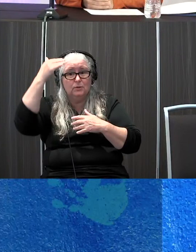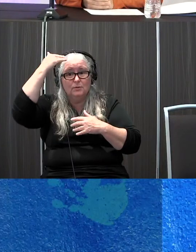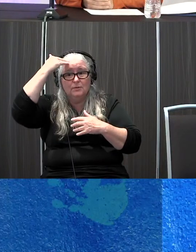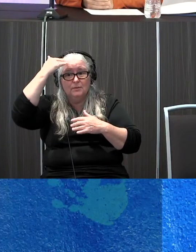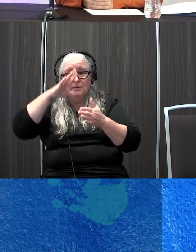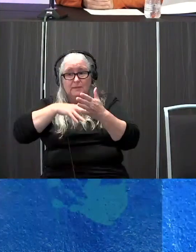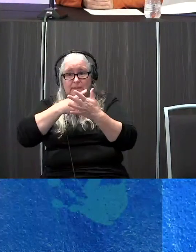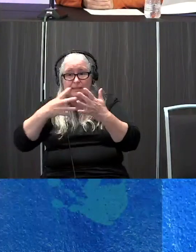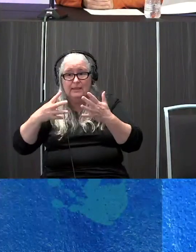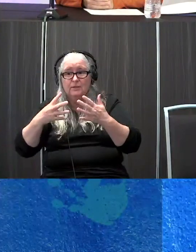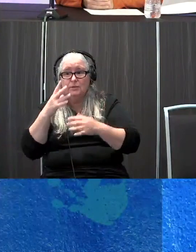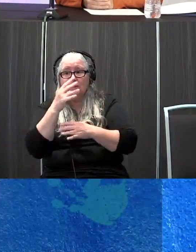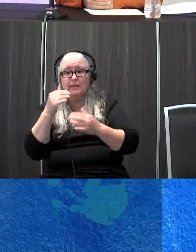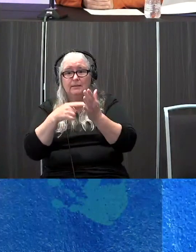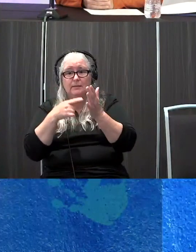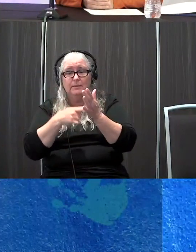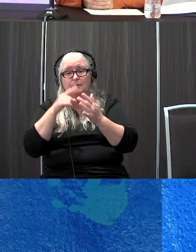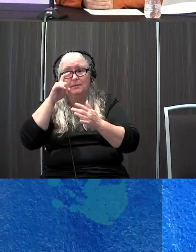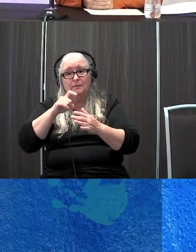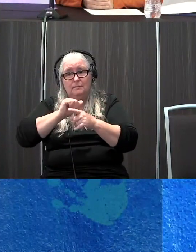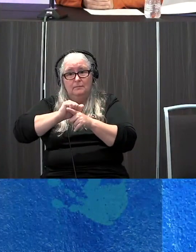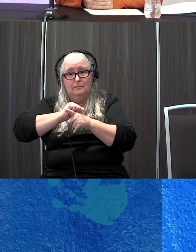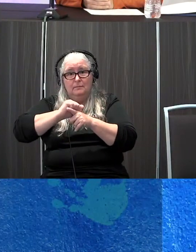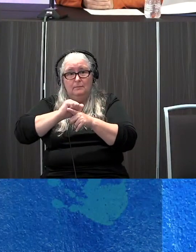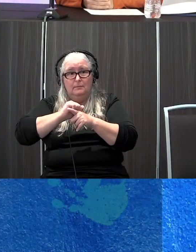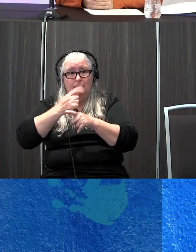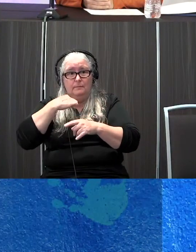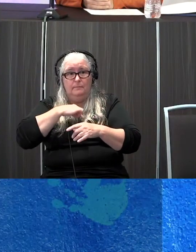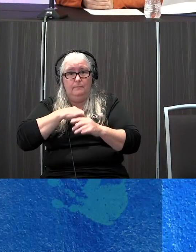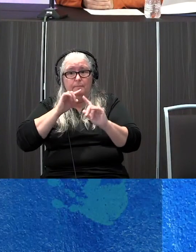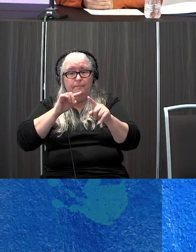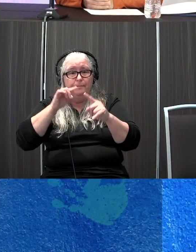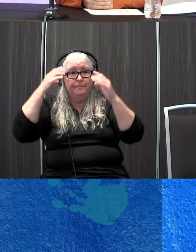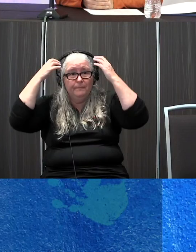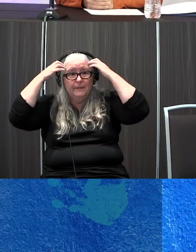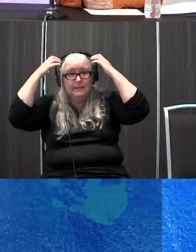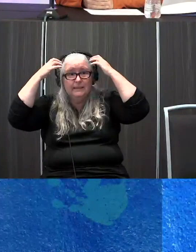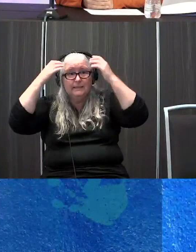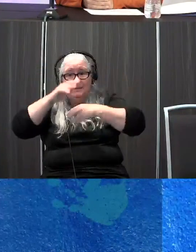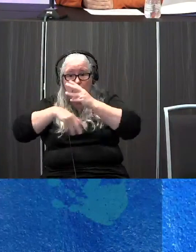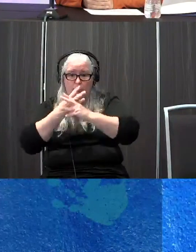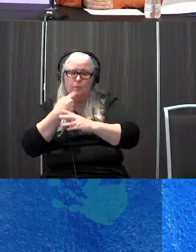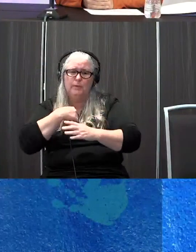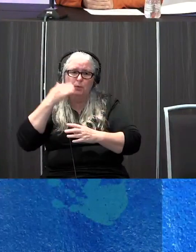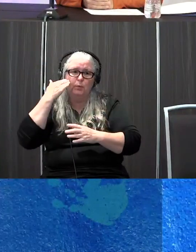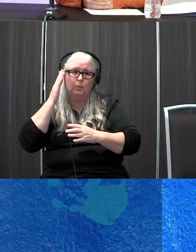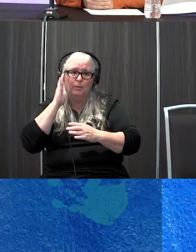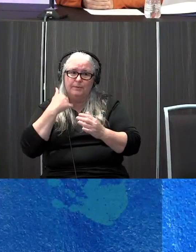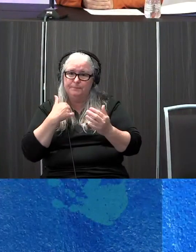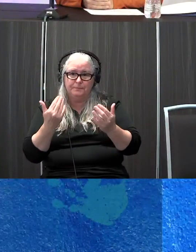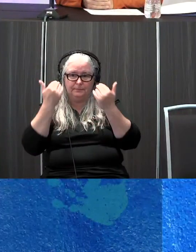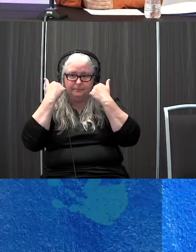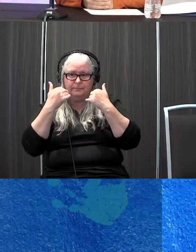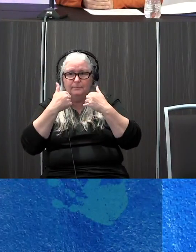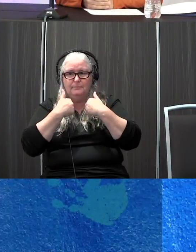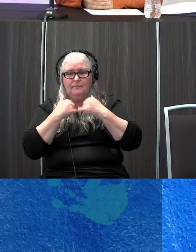then sometimes we might even need to practice that. And then when we went to Disney, we knew this was going to be overwhelming. So I have a book that was for